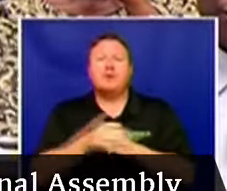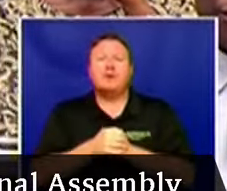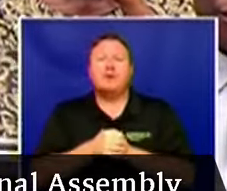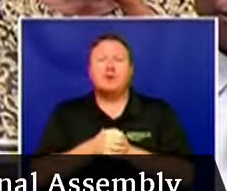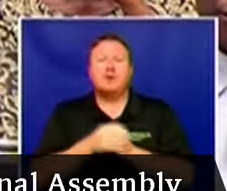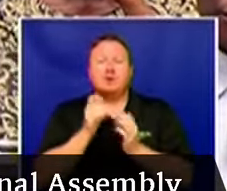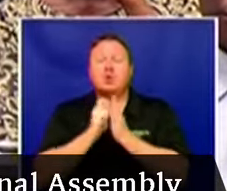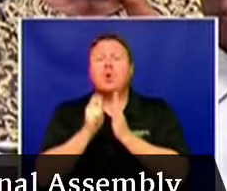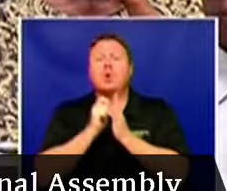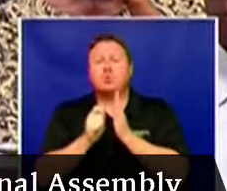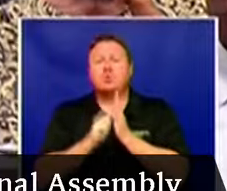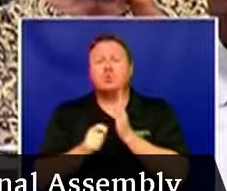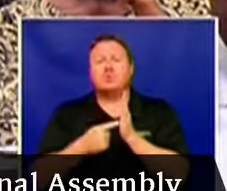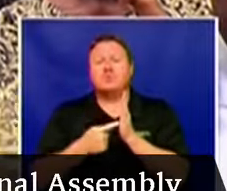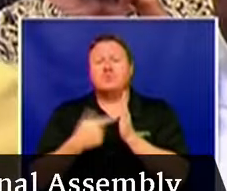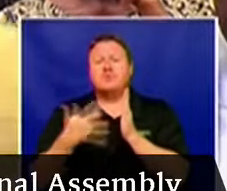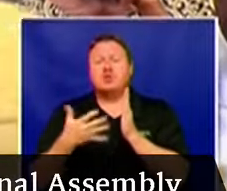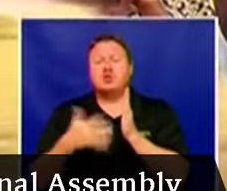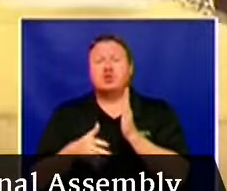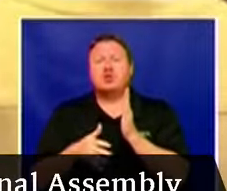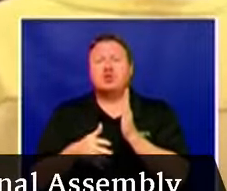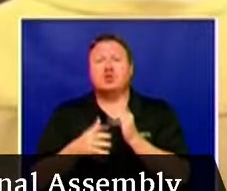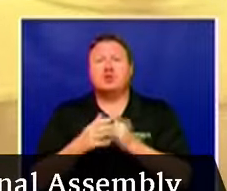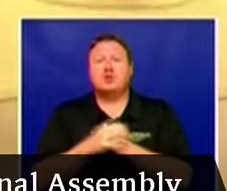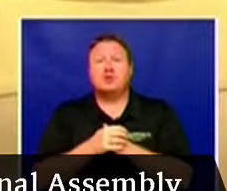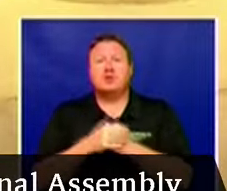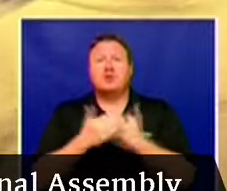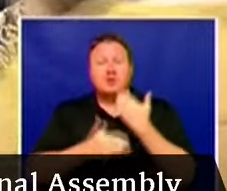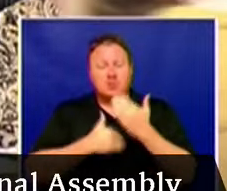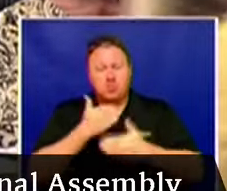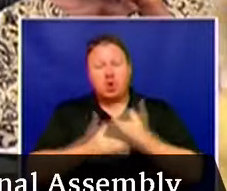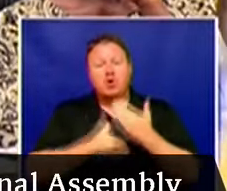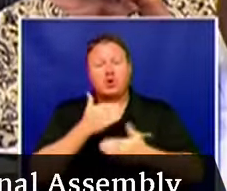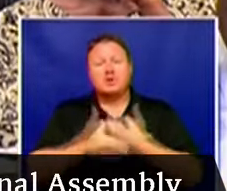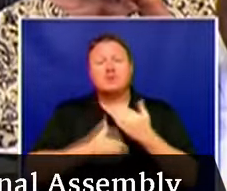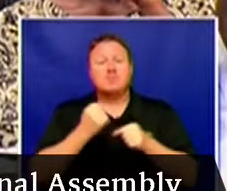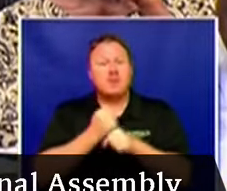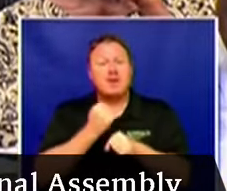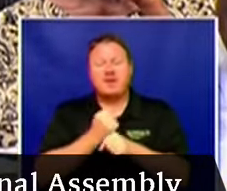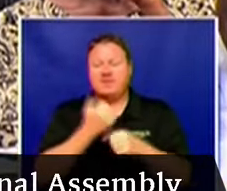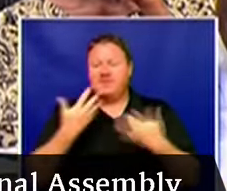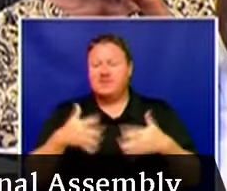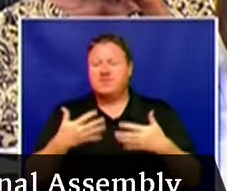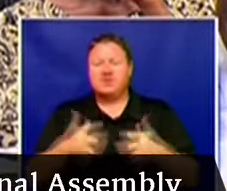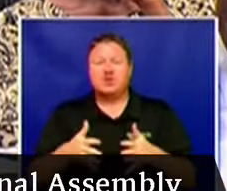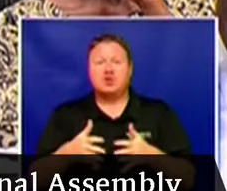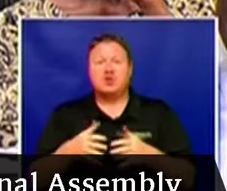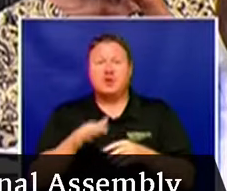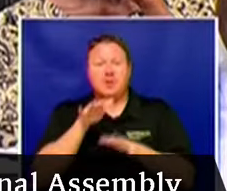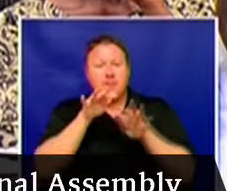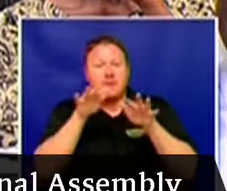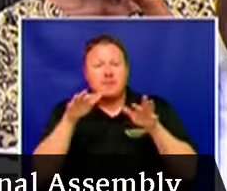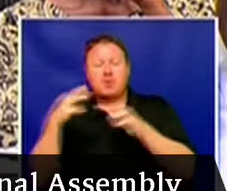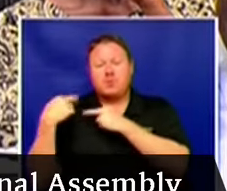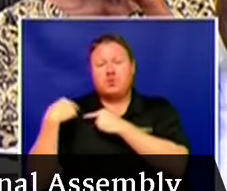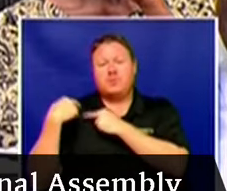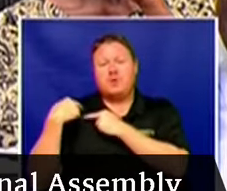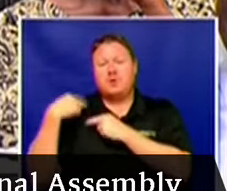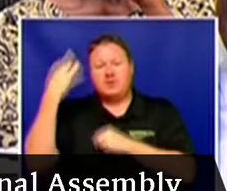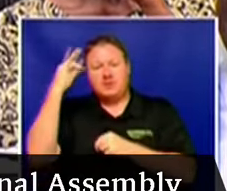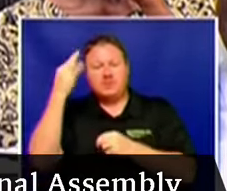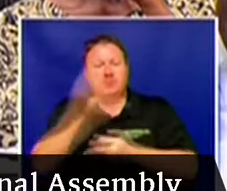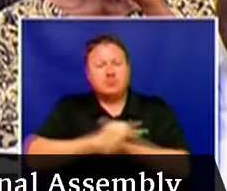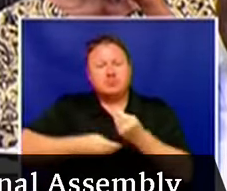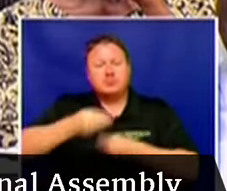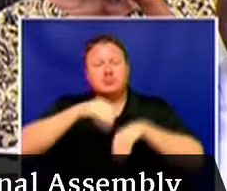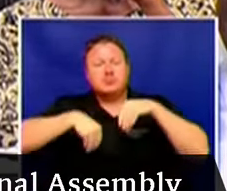that significant progress have been made to bring those responsible for state capture